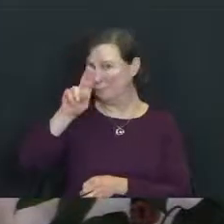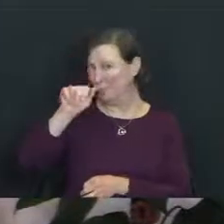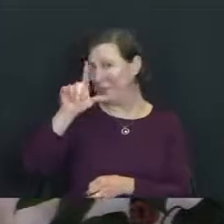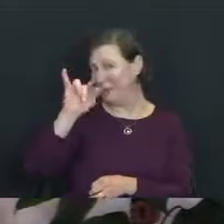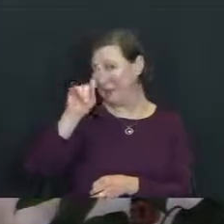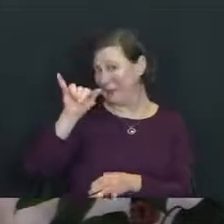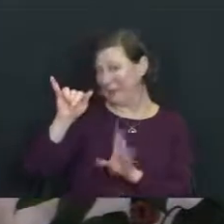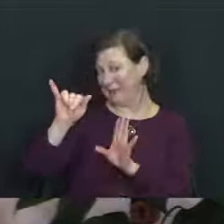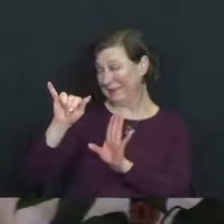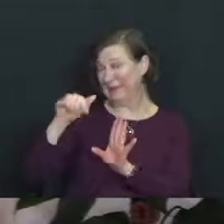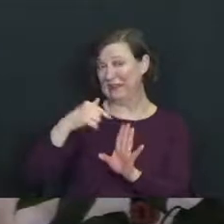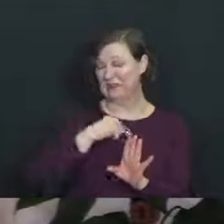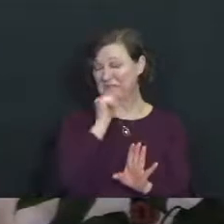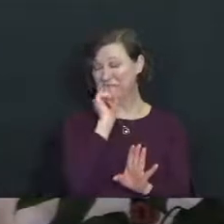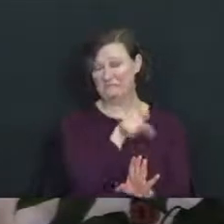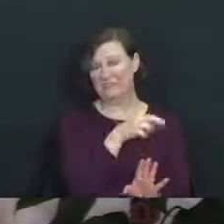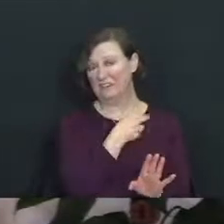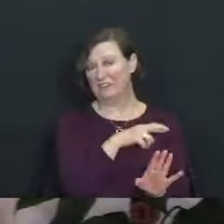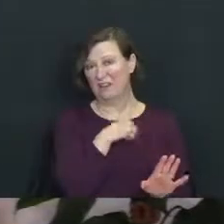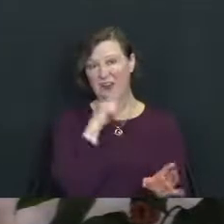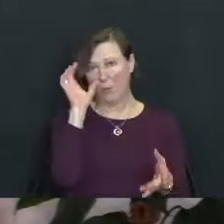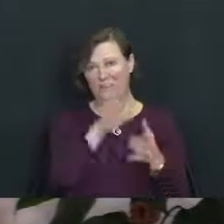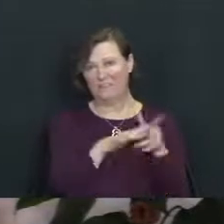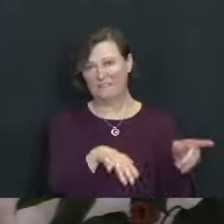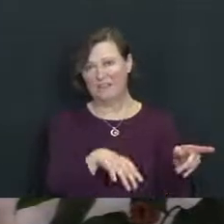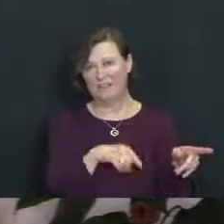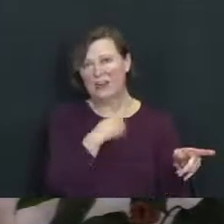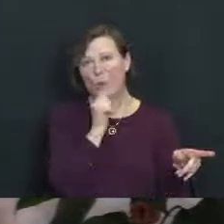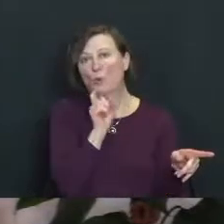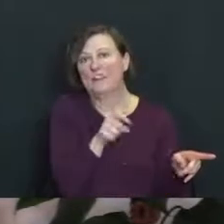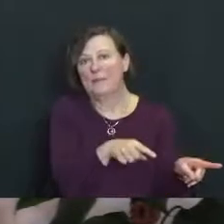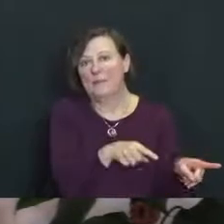religion, didn't believe in it, didn't see the need for it.